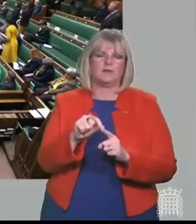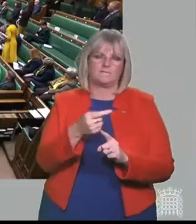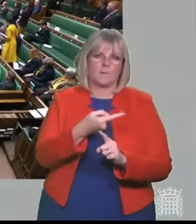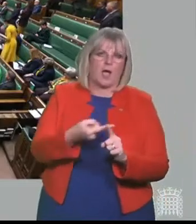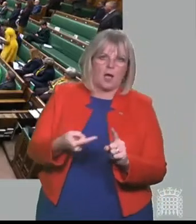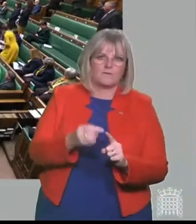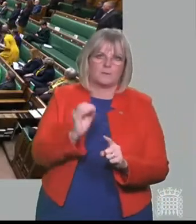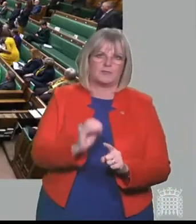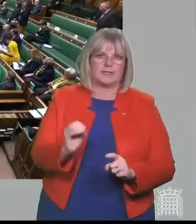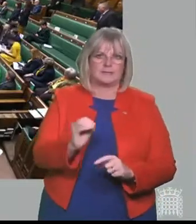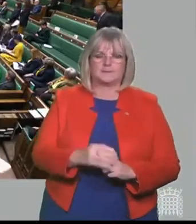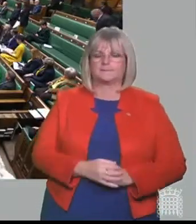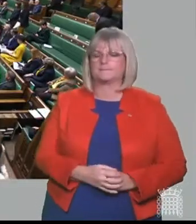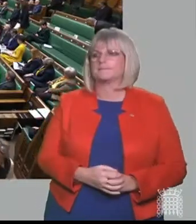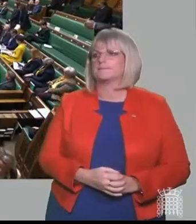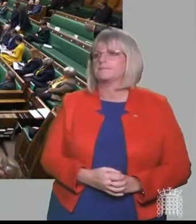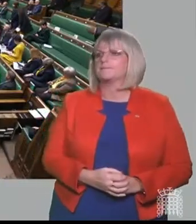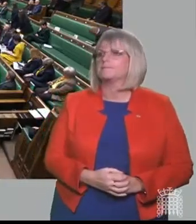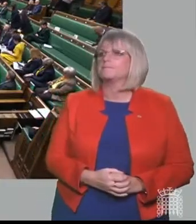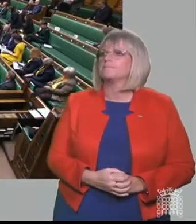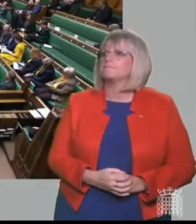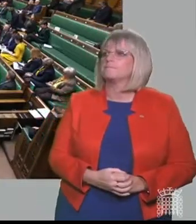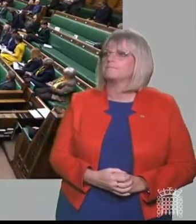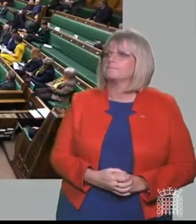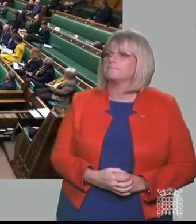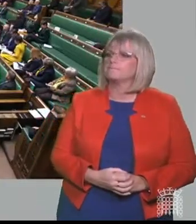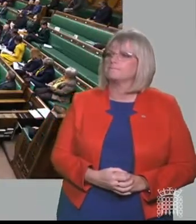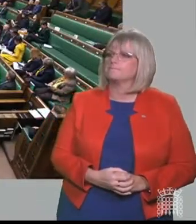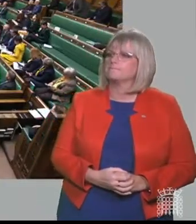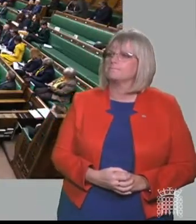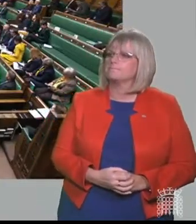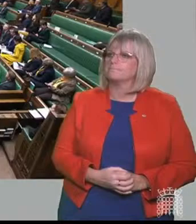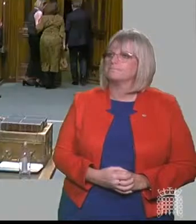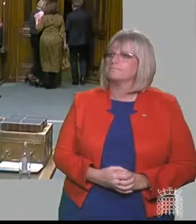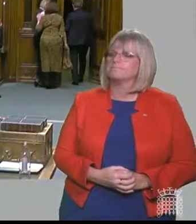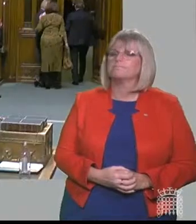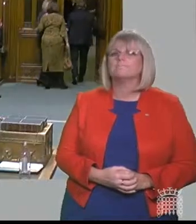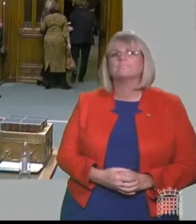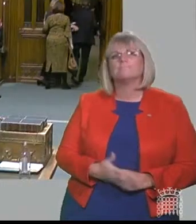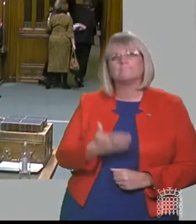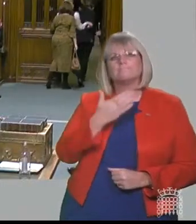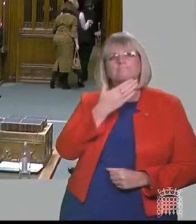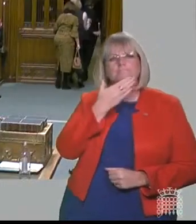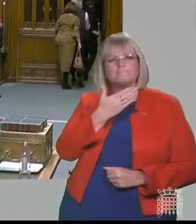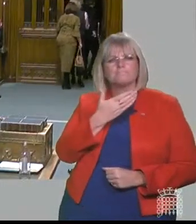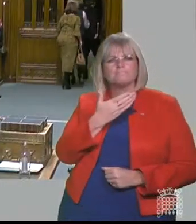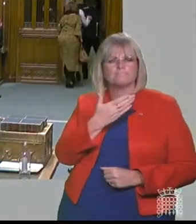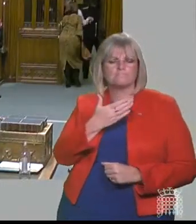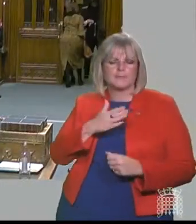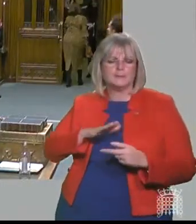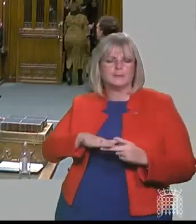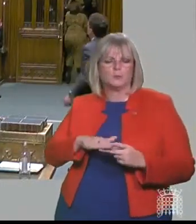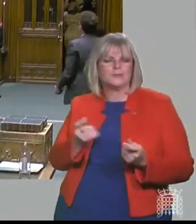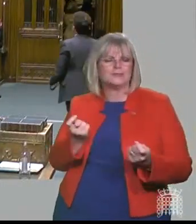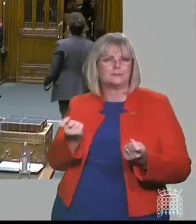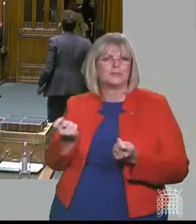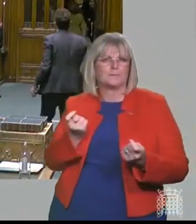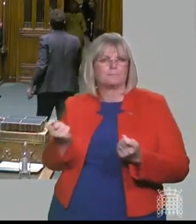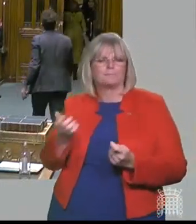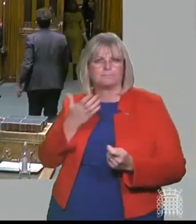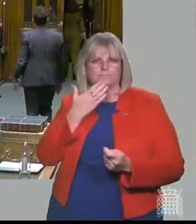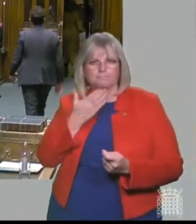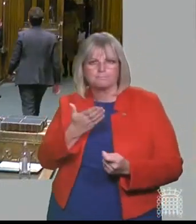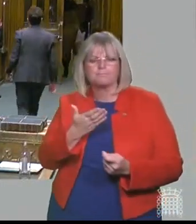SNP spokesman Drew Hendrick. Thank you, Madam Deputy Speaker. And can I thank the Chancellor for advance sight of his